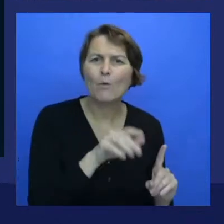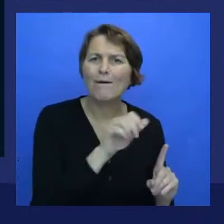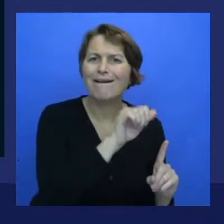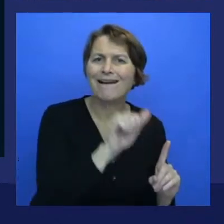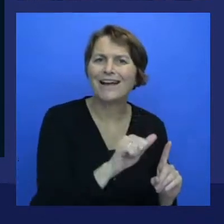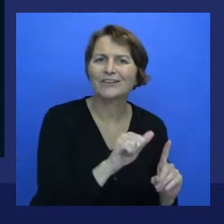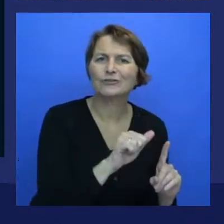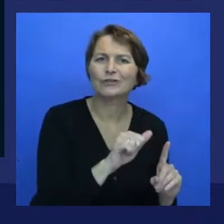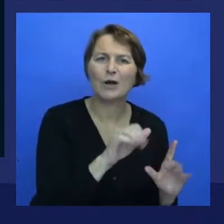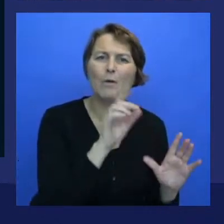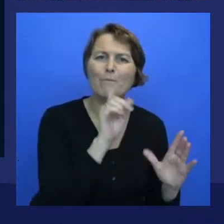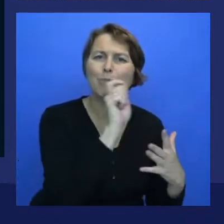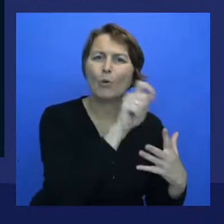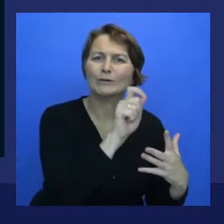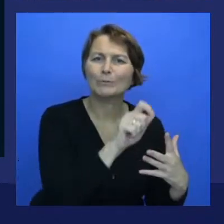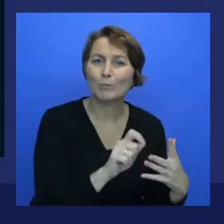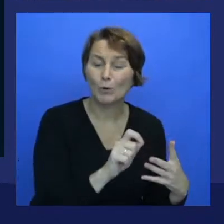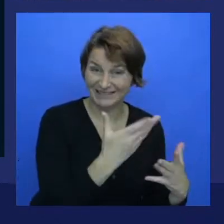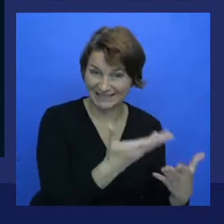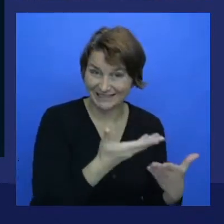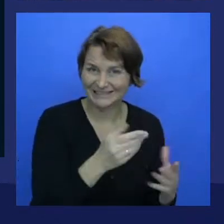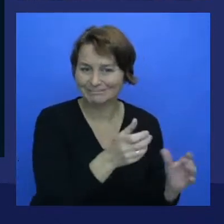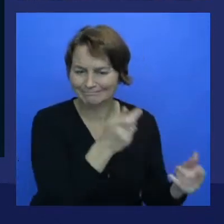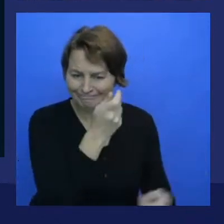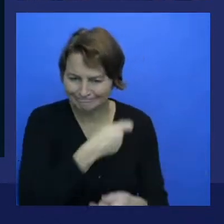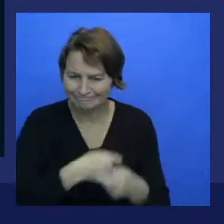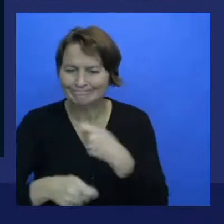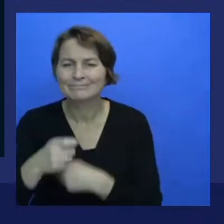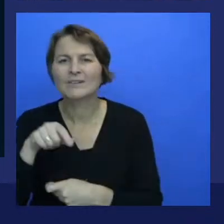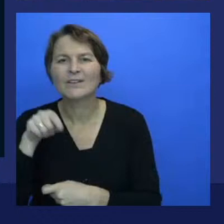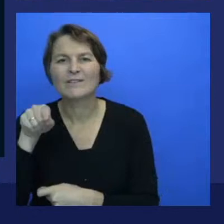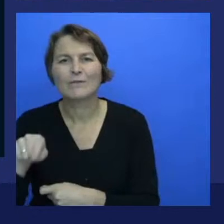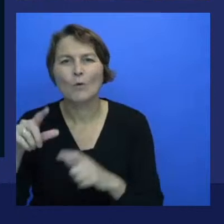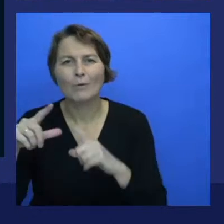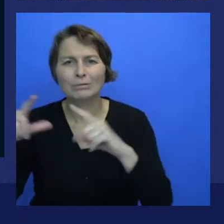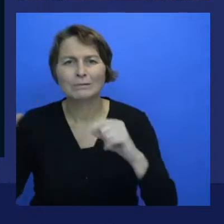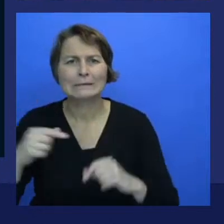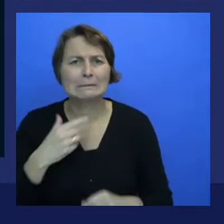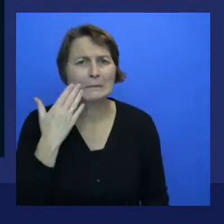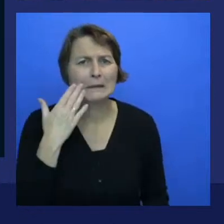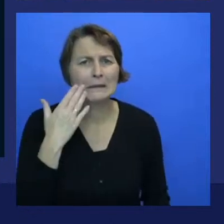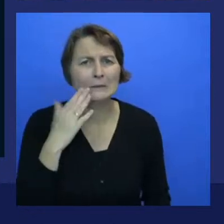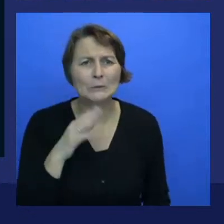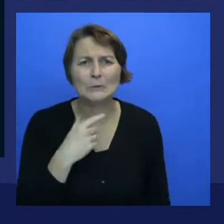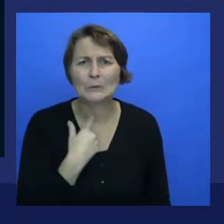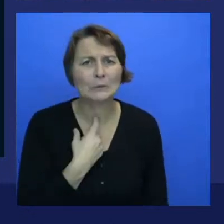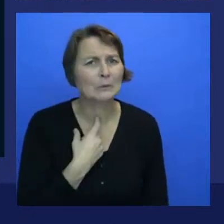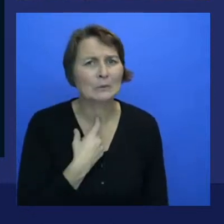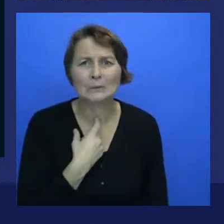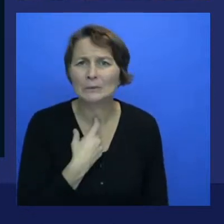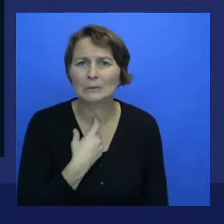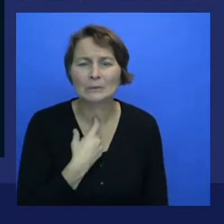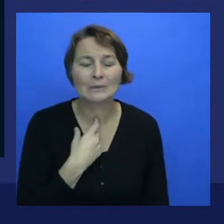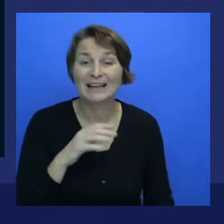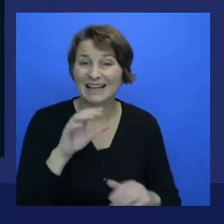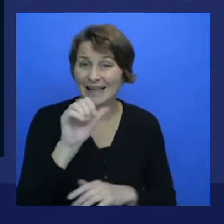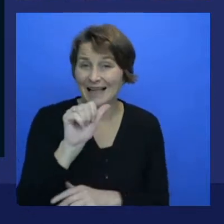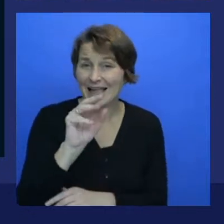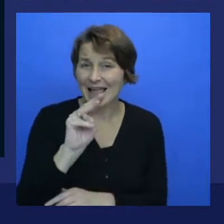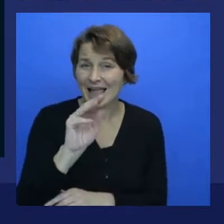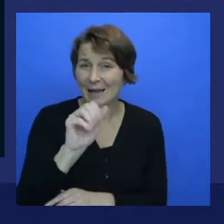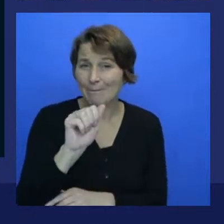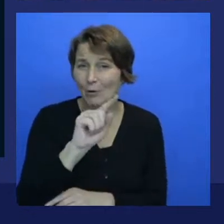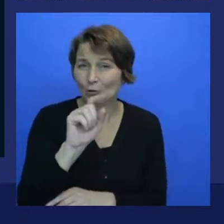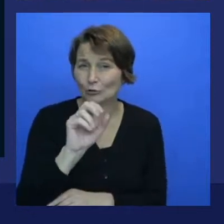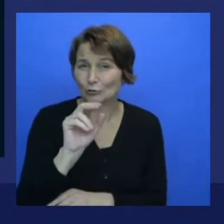good question. I don't know if we accept Amazon gift cards That would be kind on of weird.